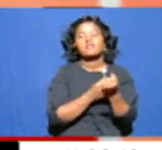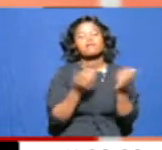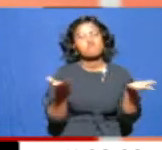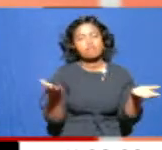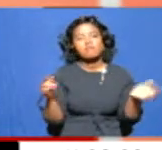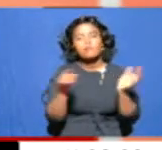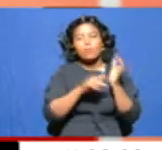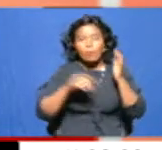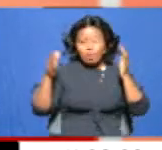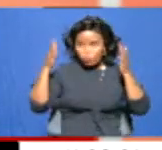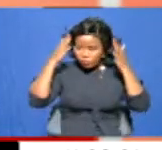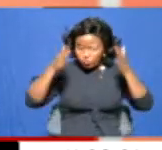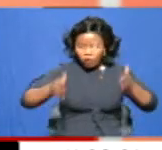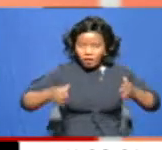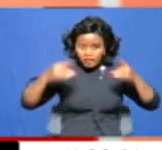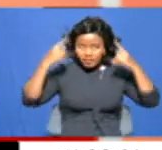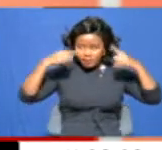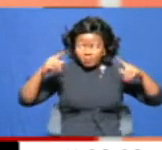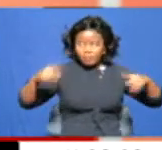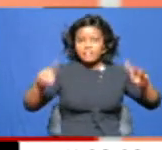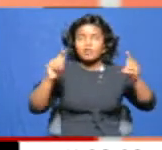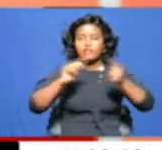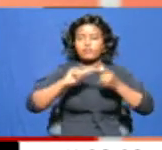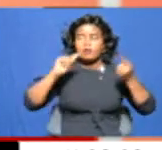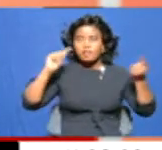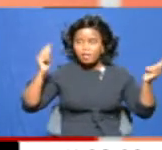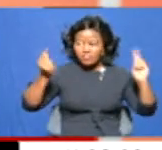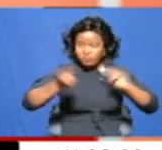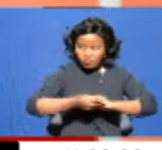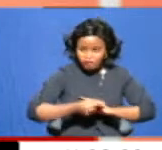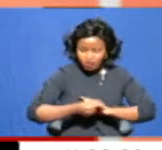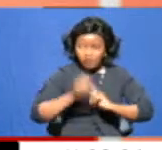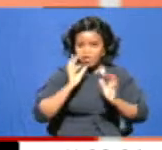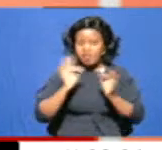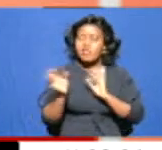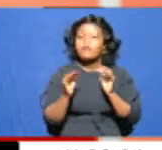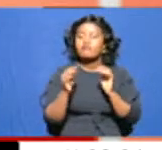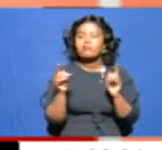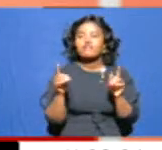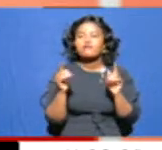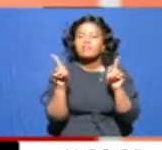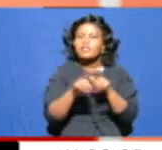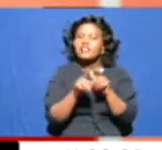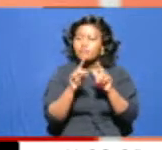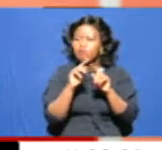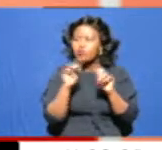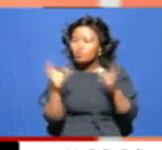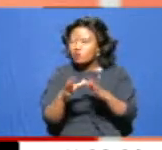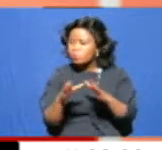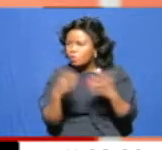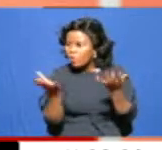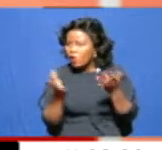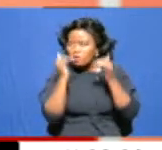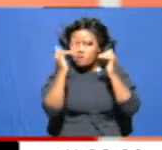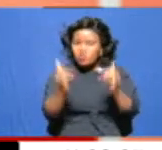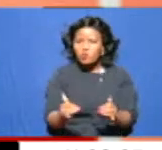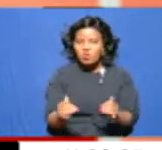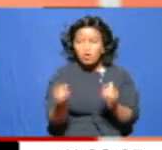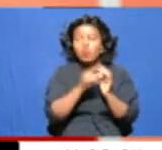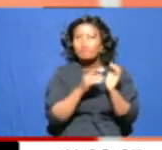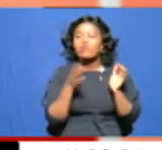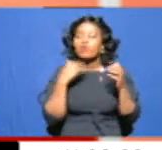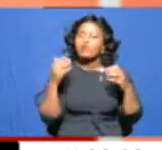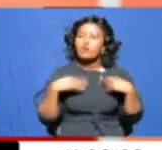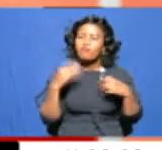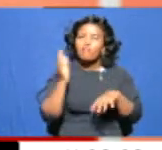to a successful transition, whether it's the same team which will come or a new team. Mm-hmm. For us, it's very critical that we transition very well so that we can